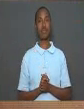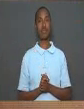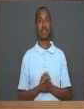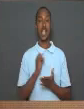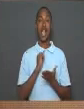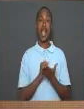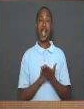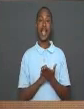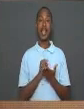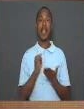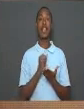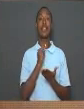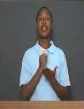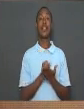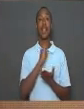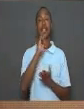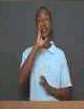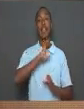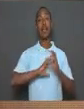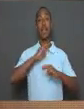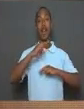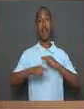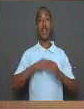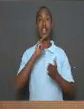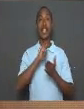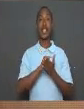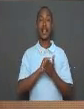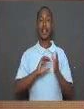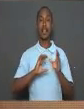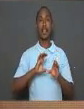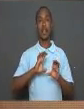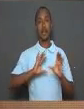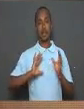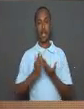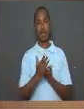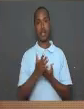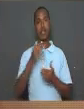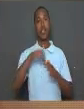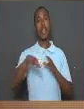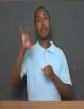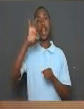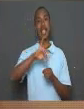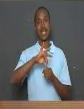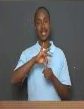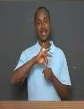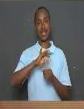It is the chemical reaction that takes place in plants.